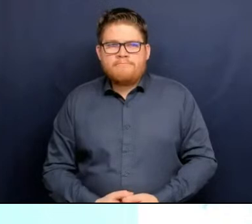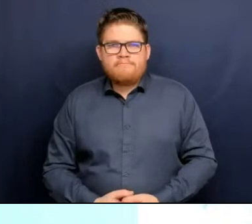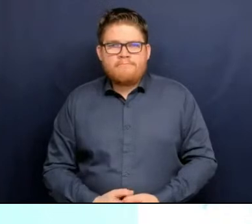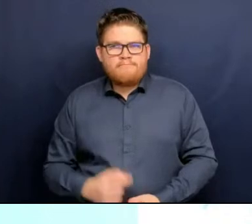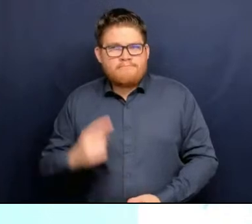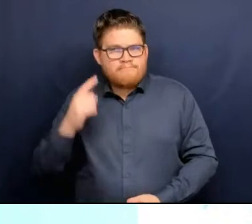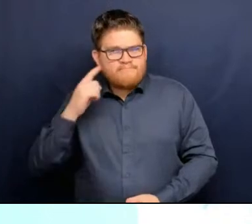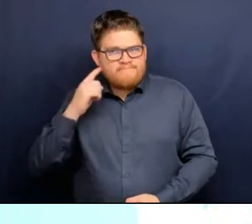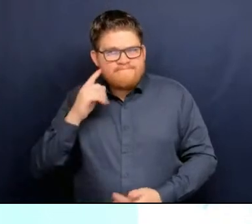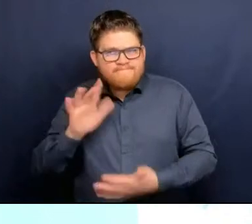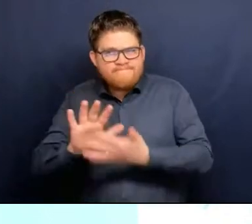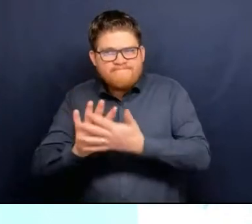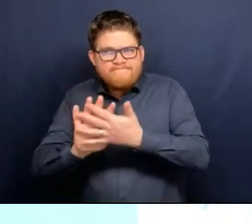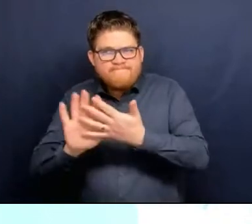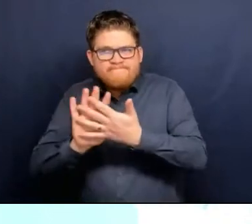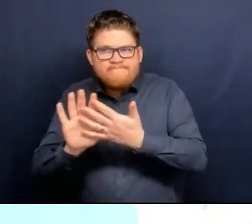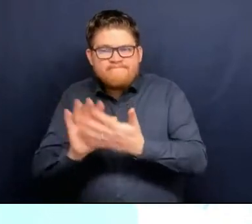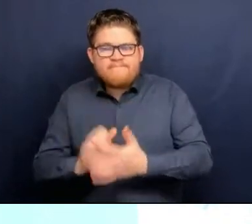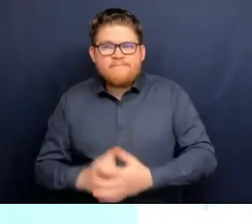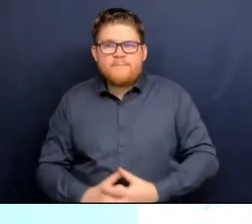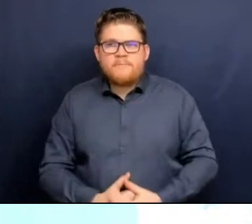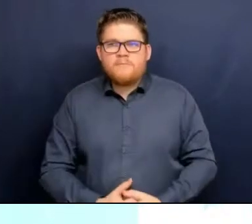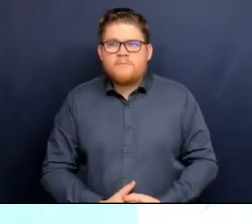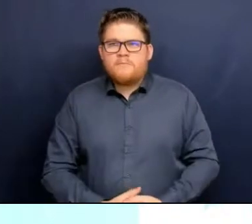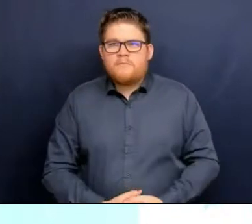share that because, to me, it's important.